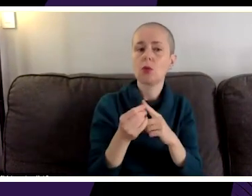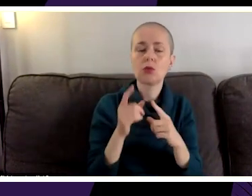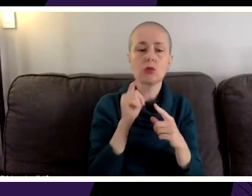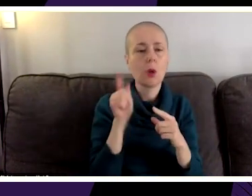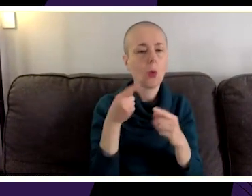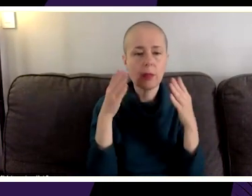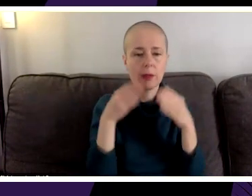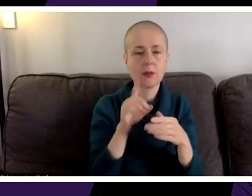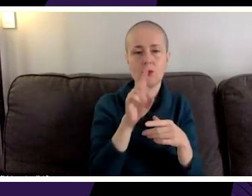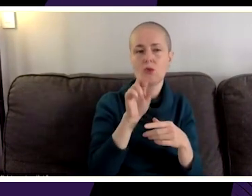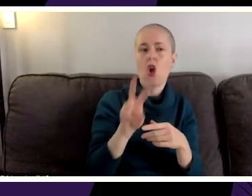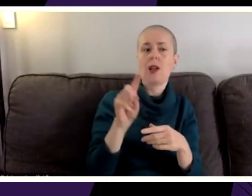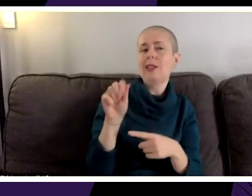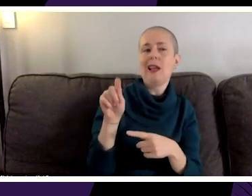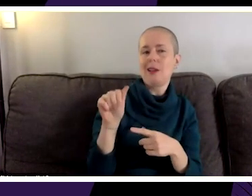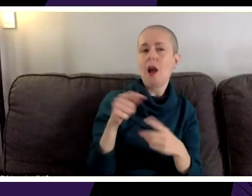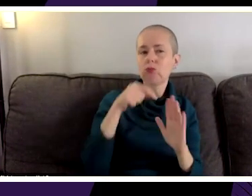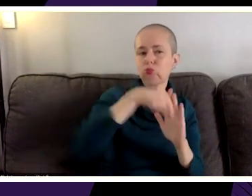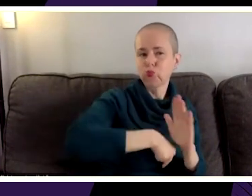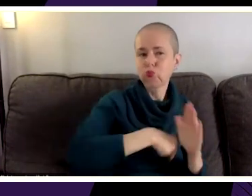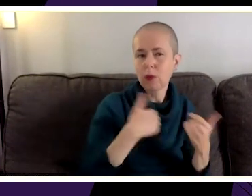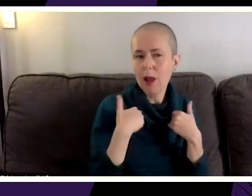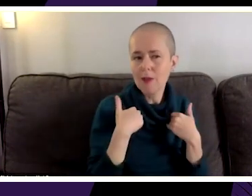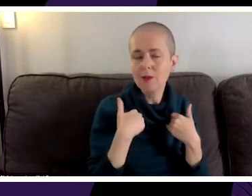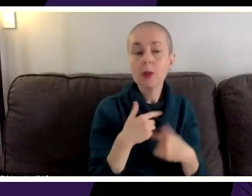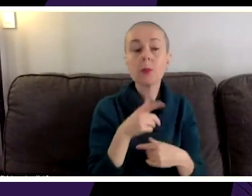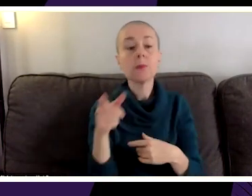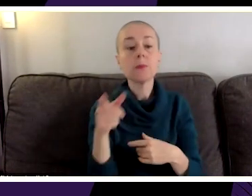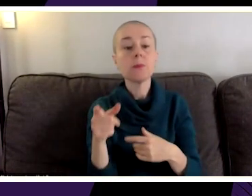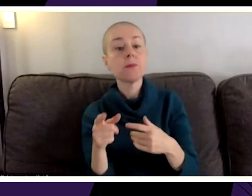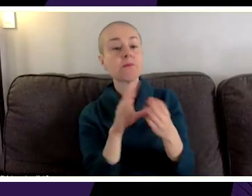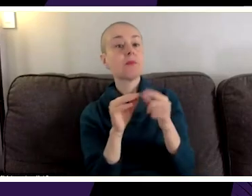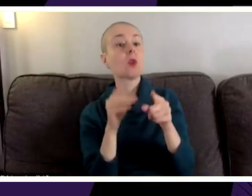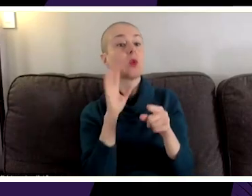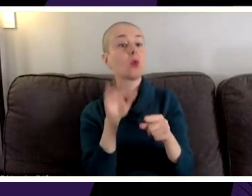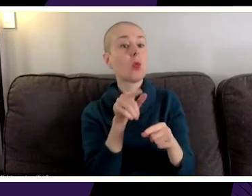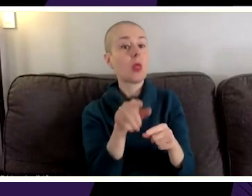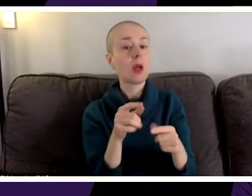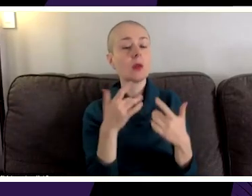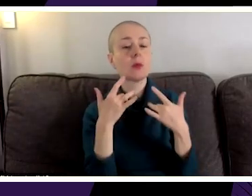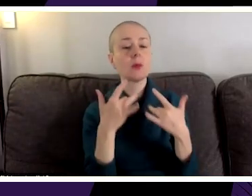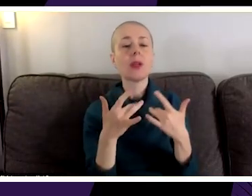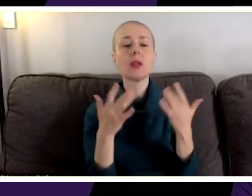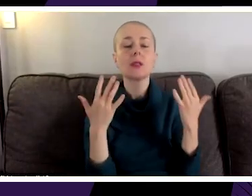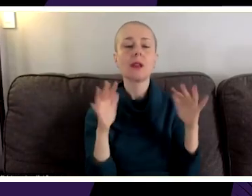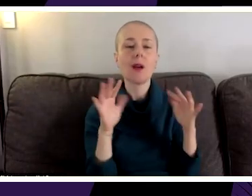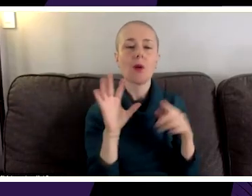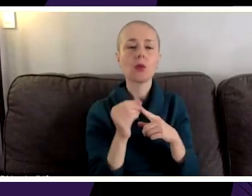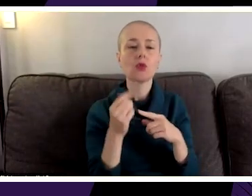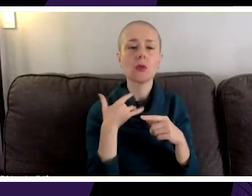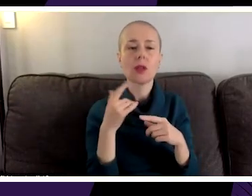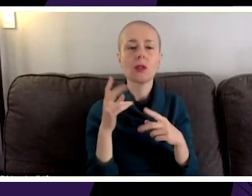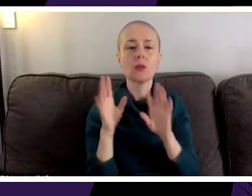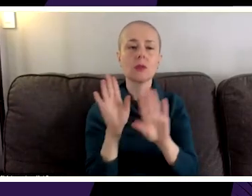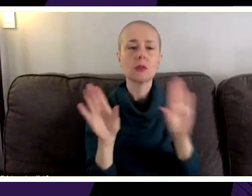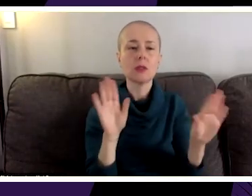data. Often these South cultures differ not between ethnic groups, but rather from one